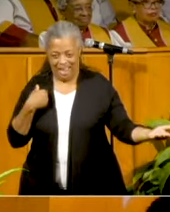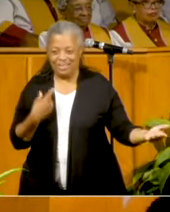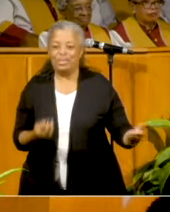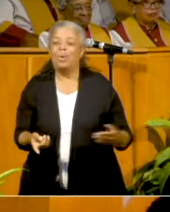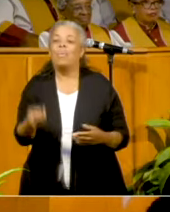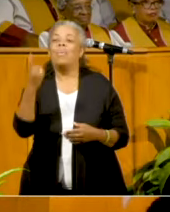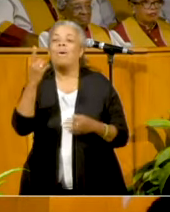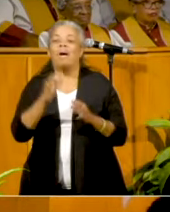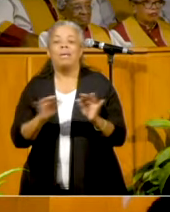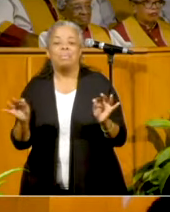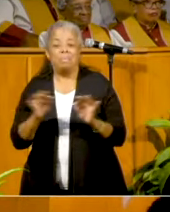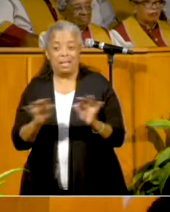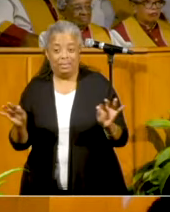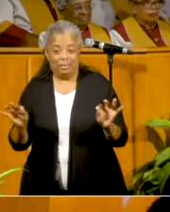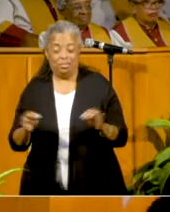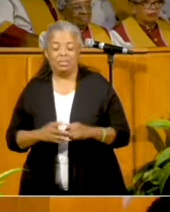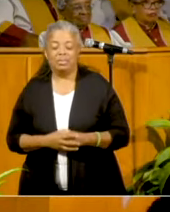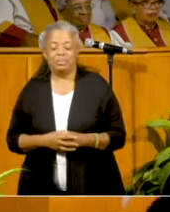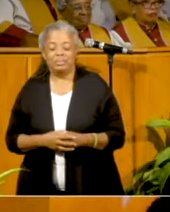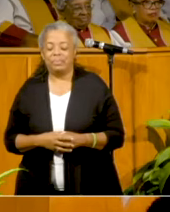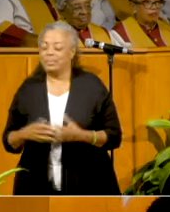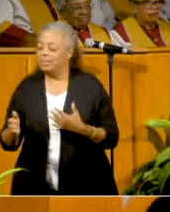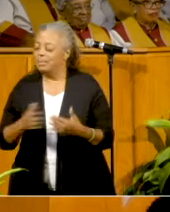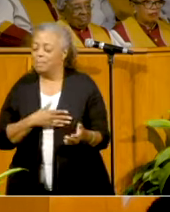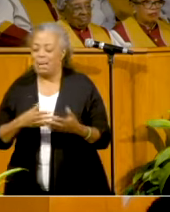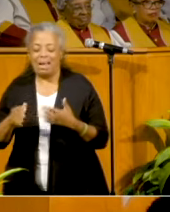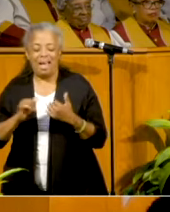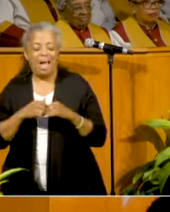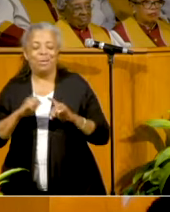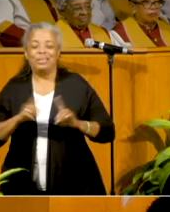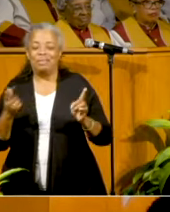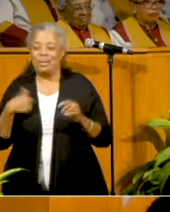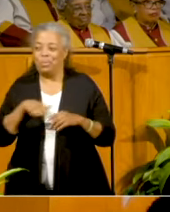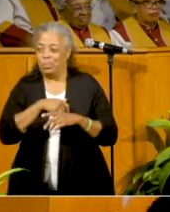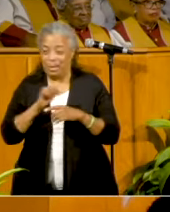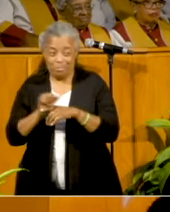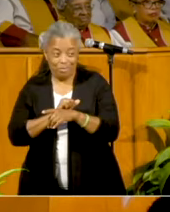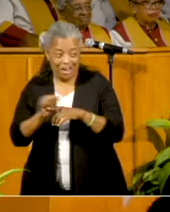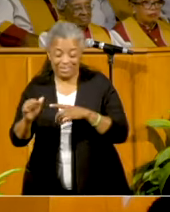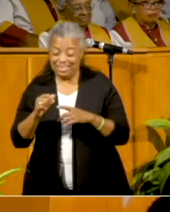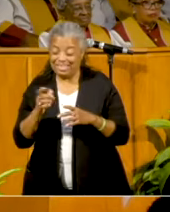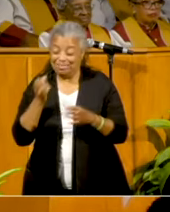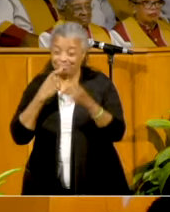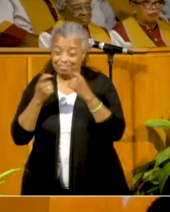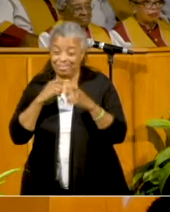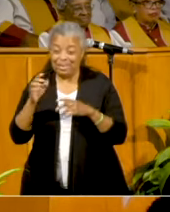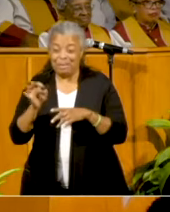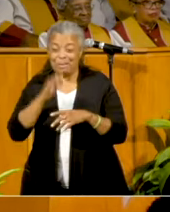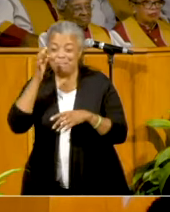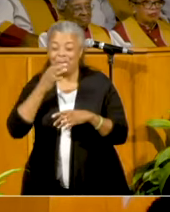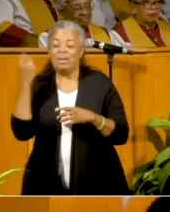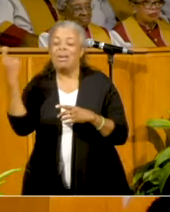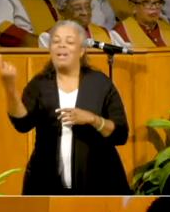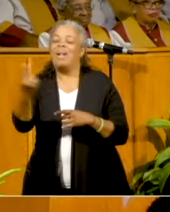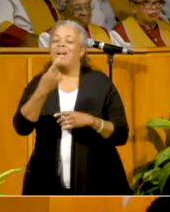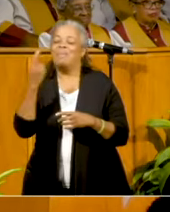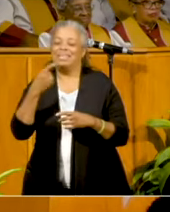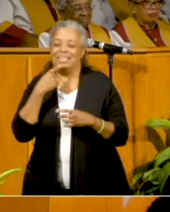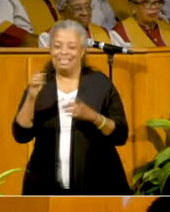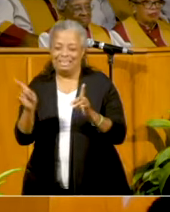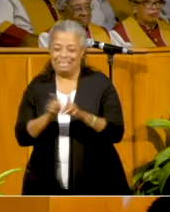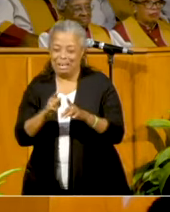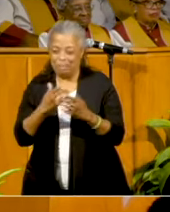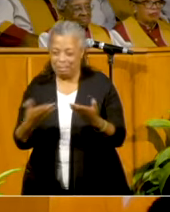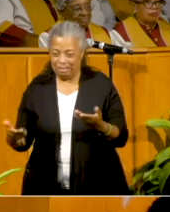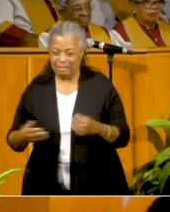one message. No matter how differently we practice it, it always says the same